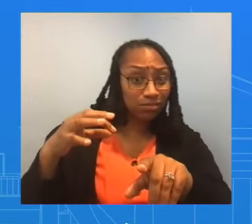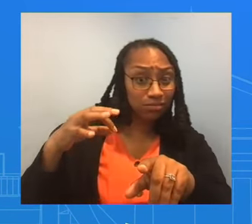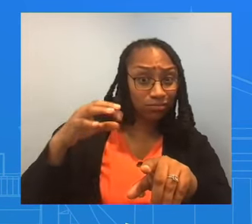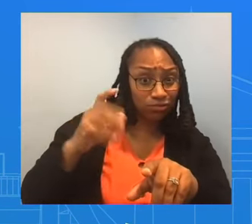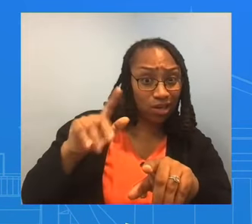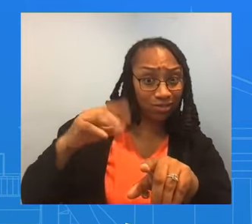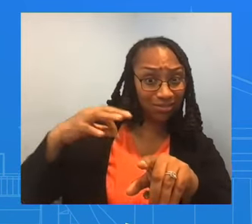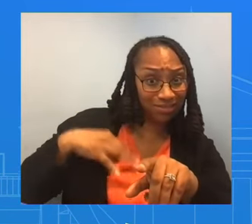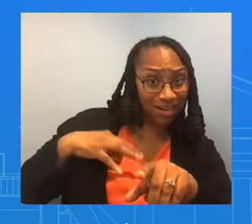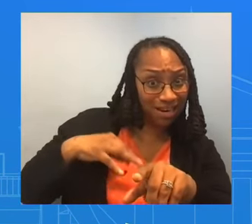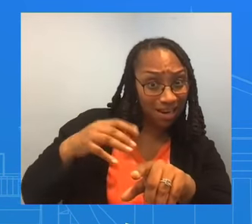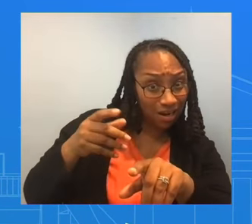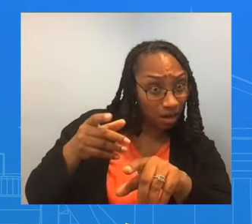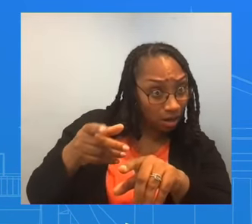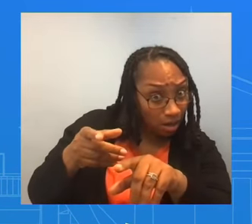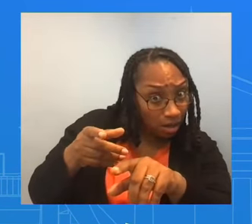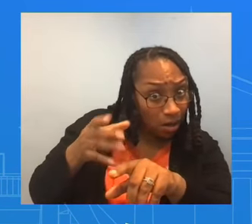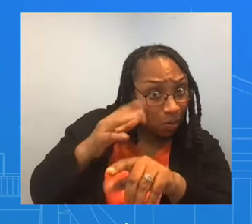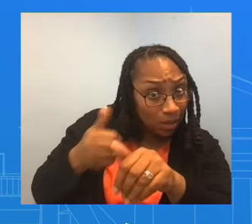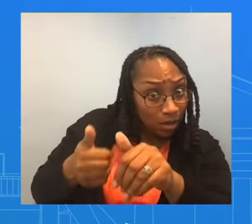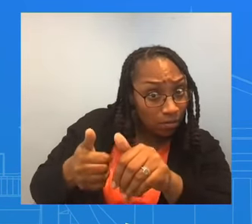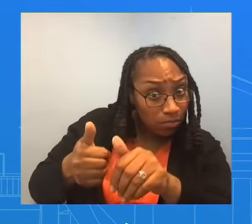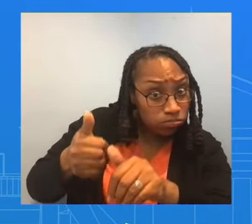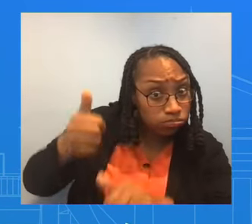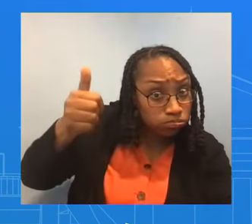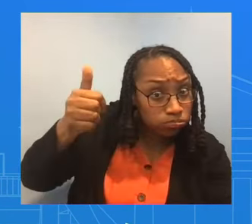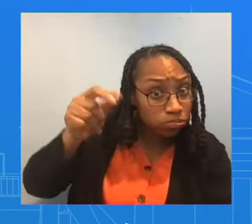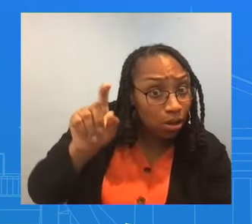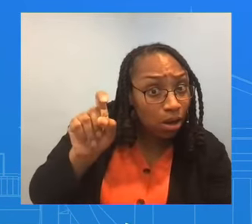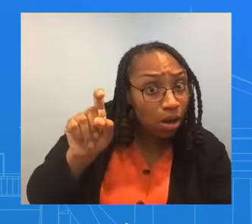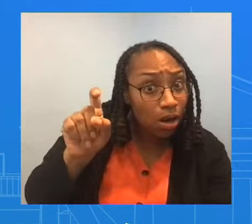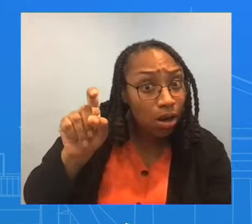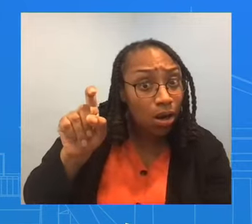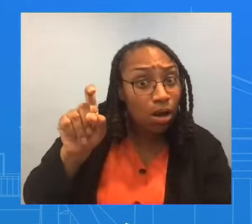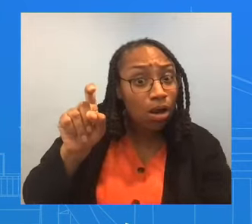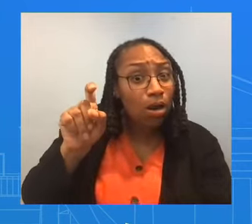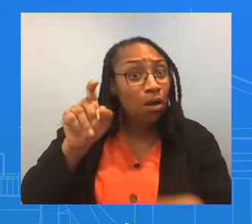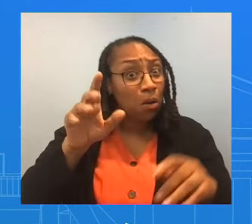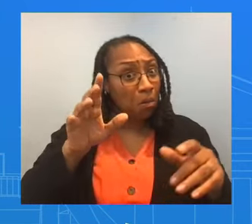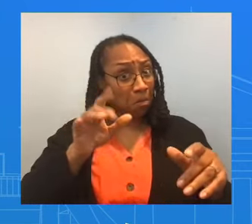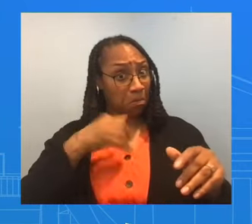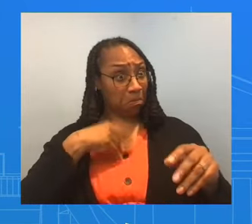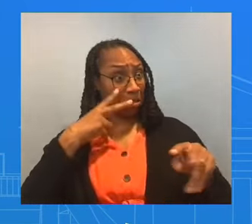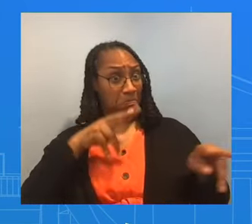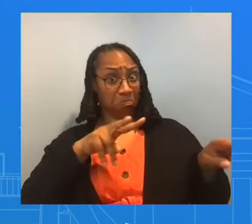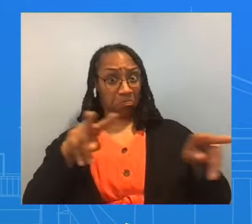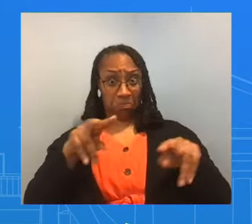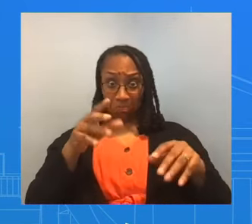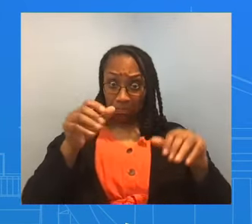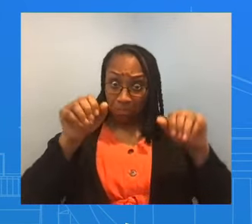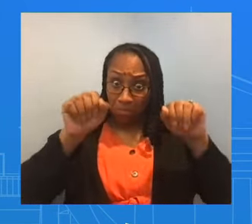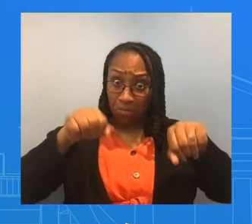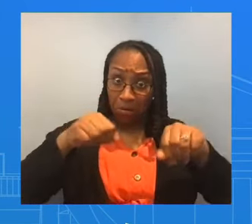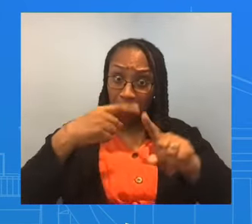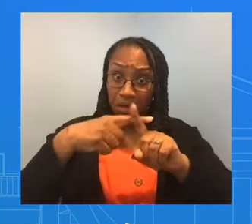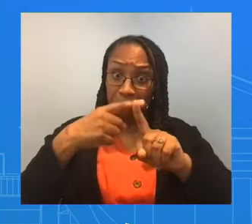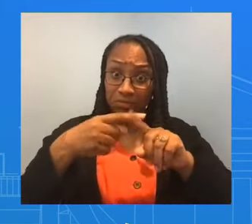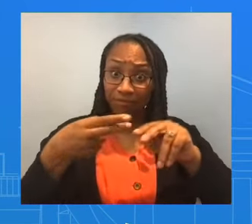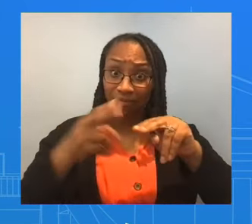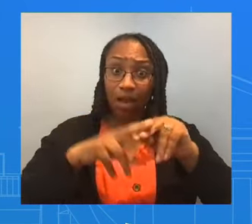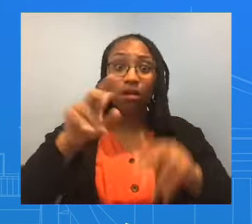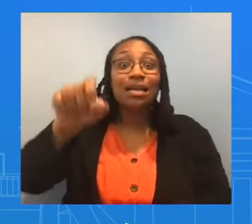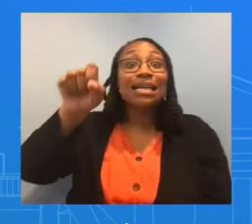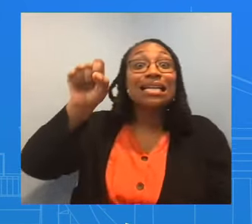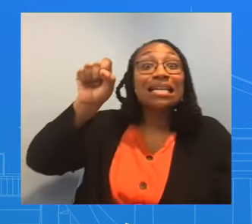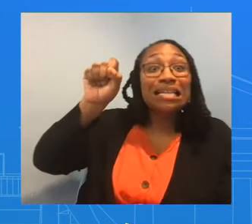have sort of positive effects. Well, that's why we say lowering the deficit and making sure the wealthy pay their fair share, right? I think that's why